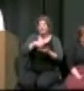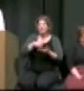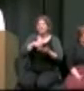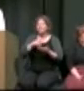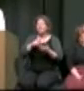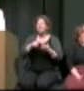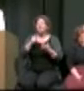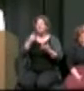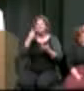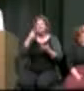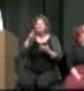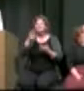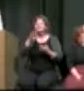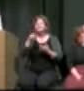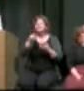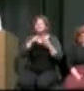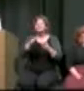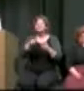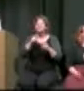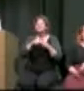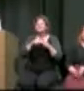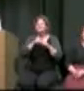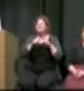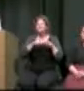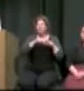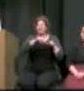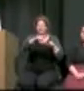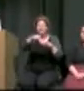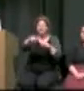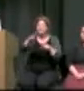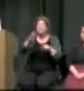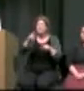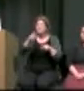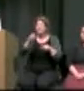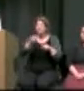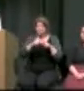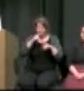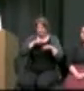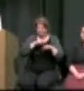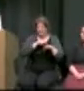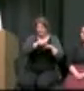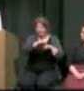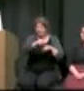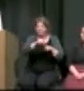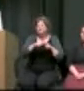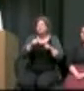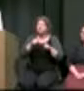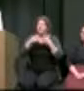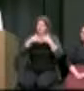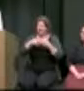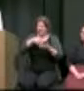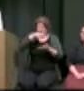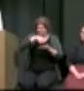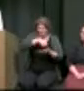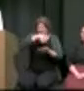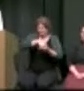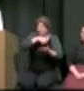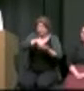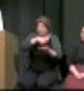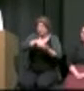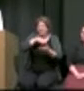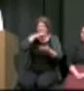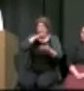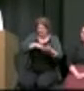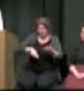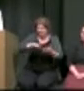driven past Front Street, you've had an opportunity to see the different barges that are in the water. So they're mechanically dredging the sediment.